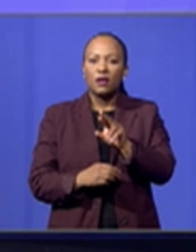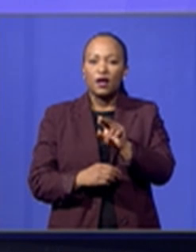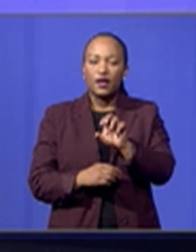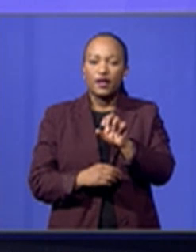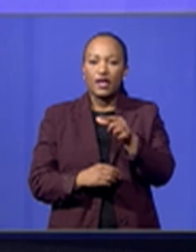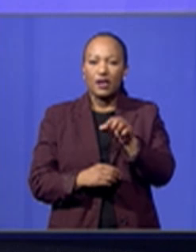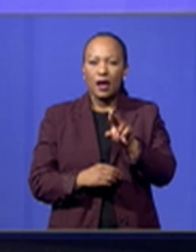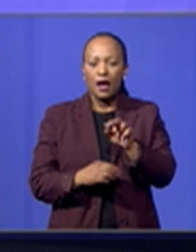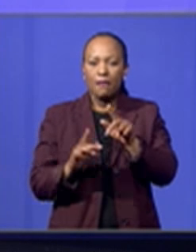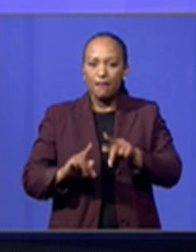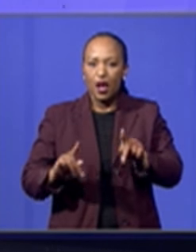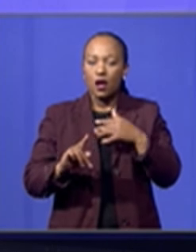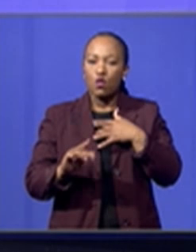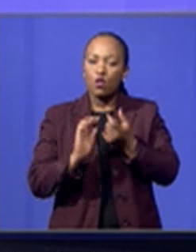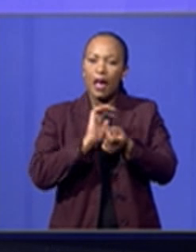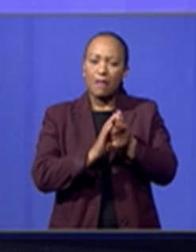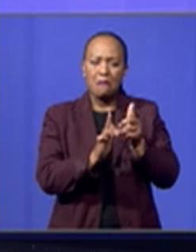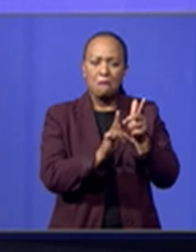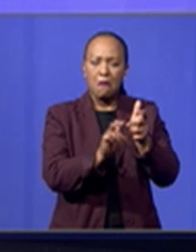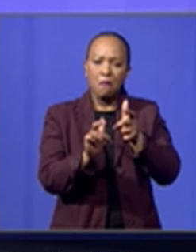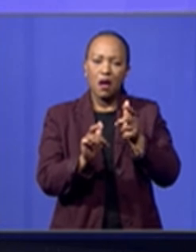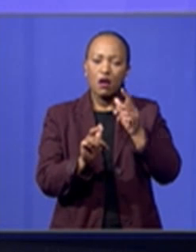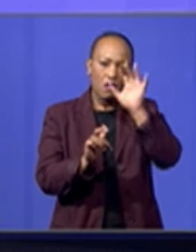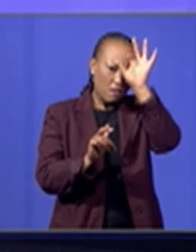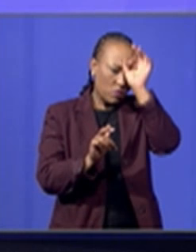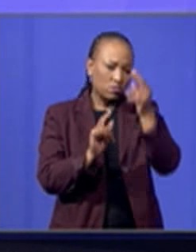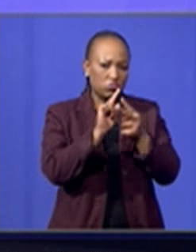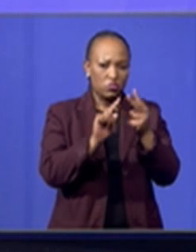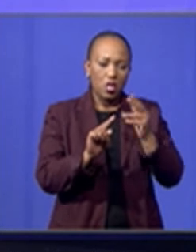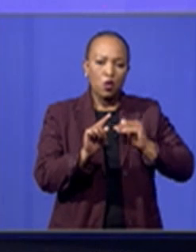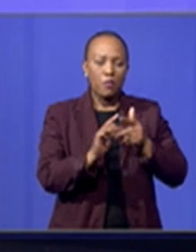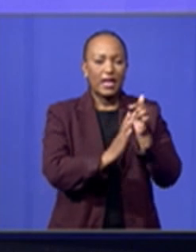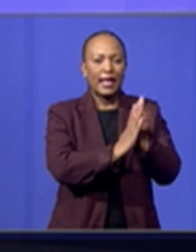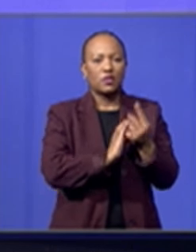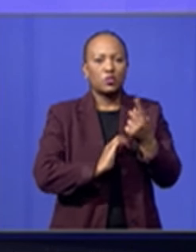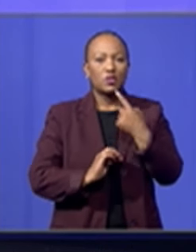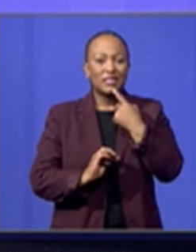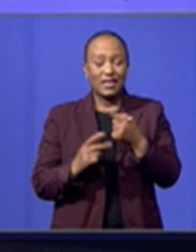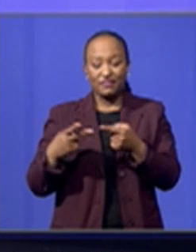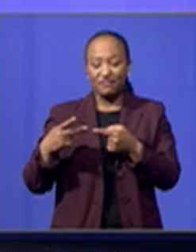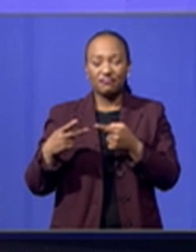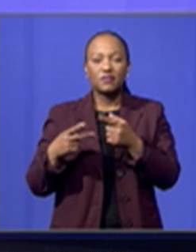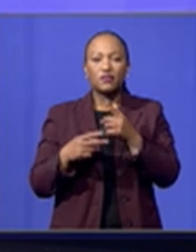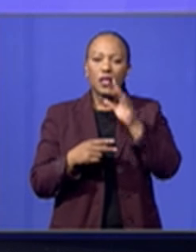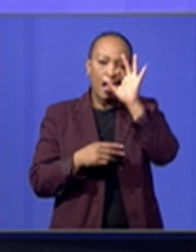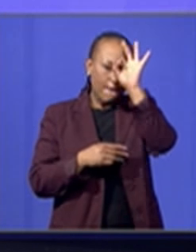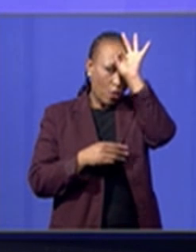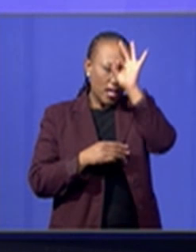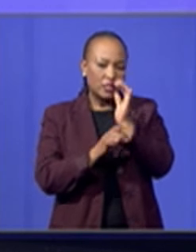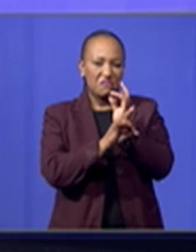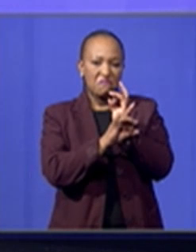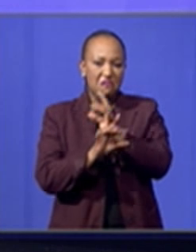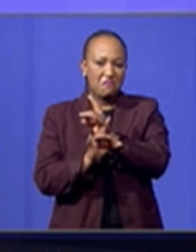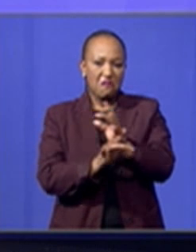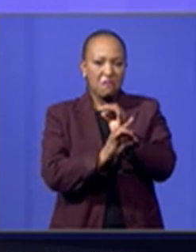disenyi le basadi ba babedi kwa Reiche Park a re mapodisi a mo ketekile. Yamal Meyer o tlhageletse kwa kgotlatshekelo ya magistrata wa